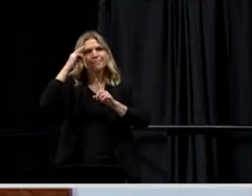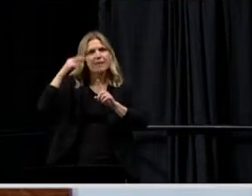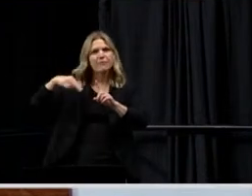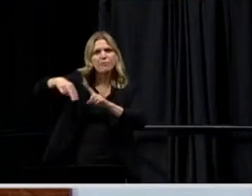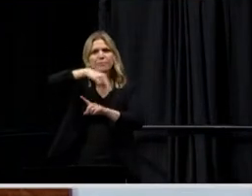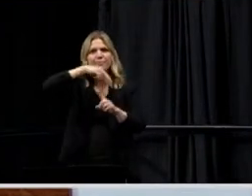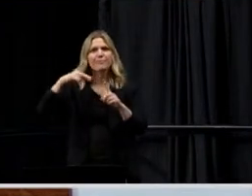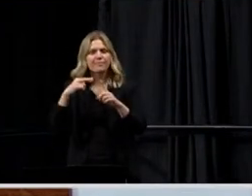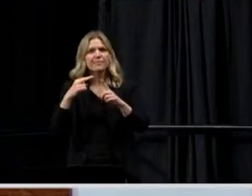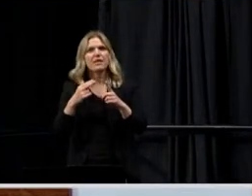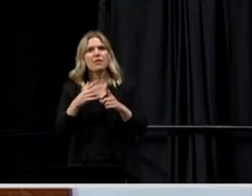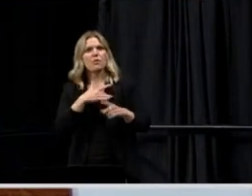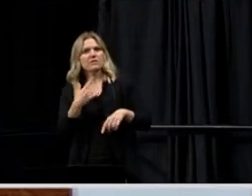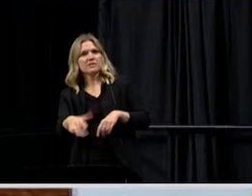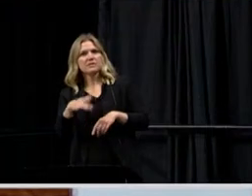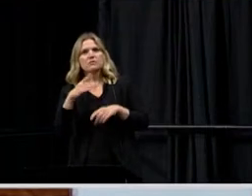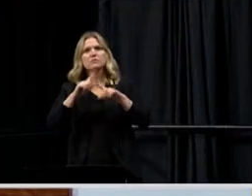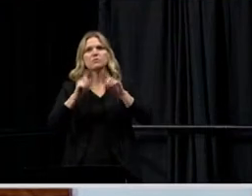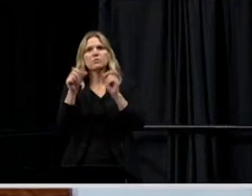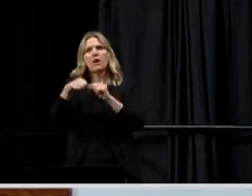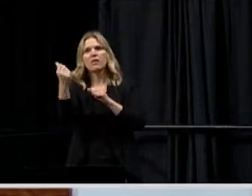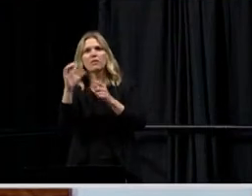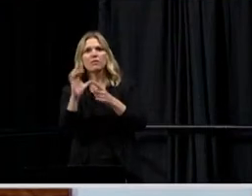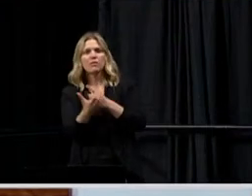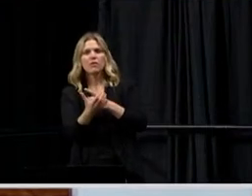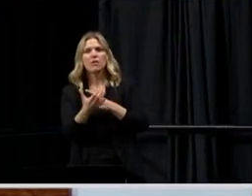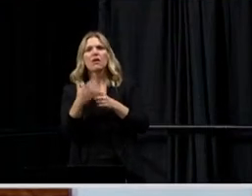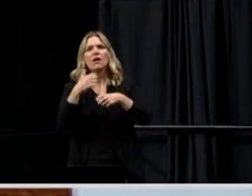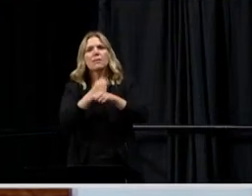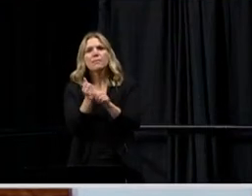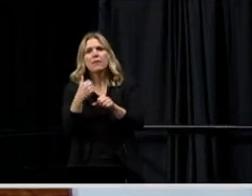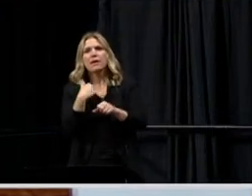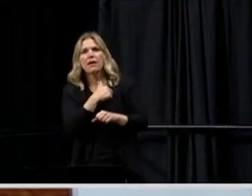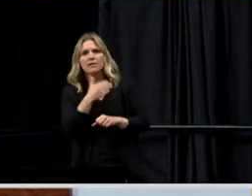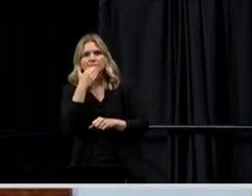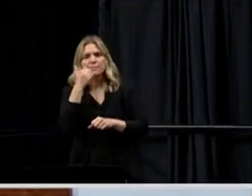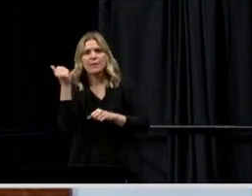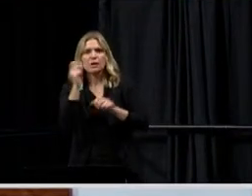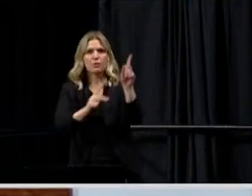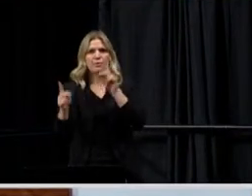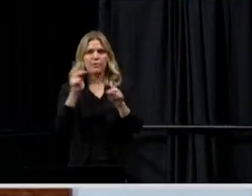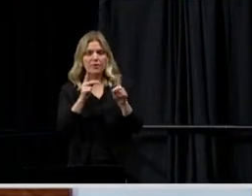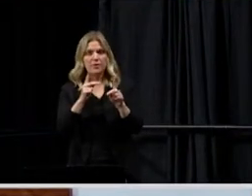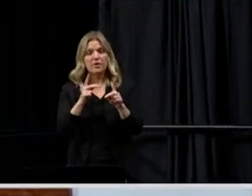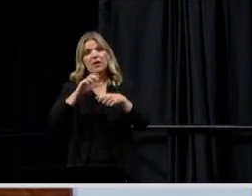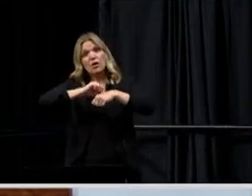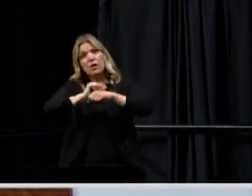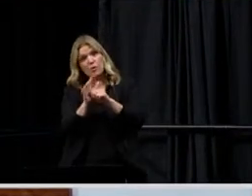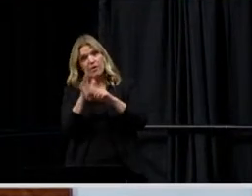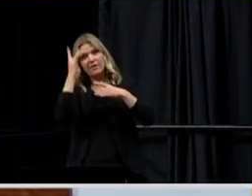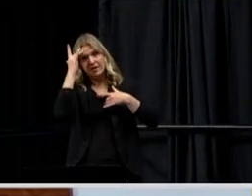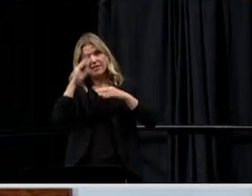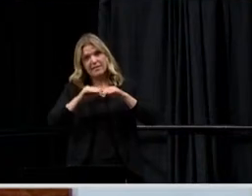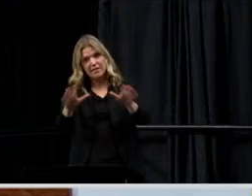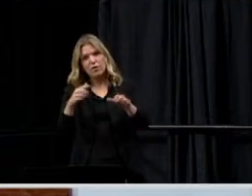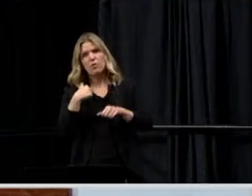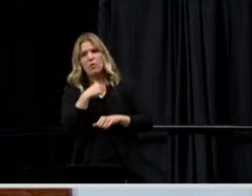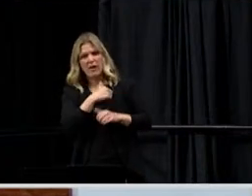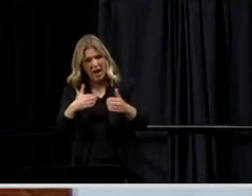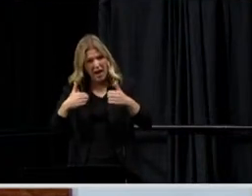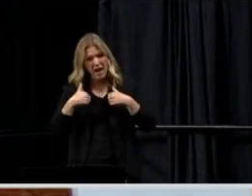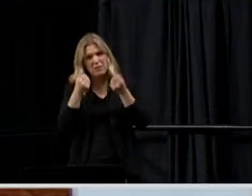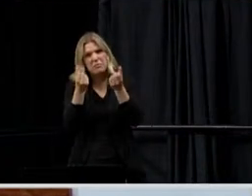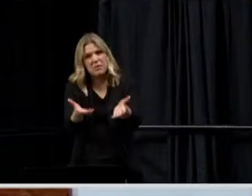people. These experiences have made us better people. Because of the COVID-19 pandemic, we have faced many